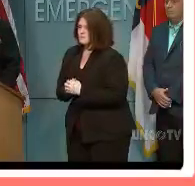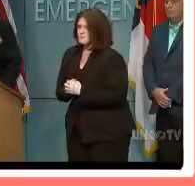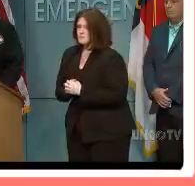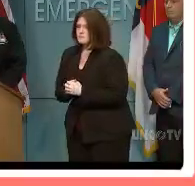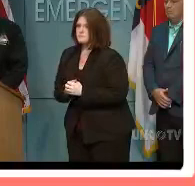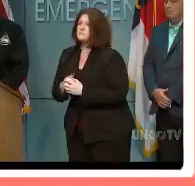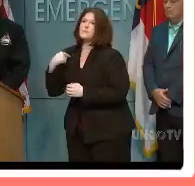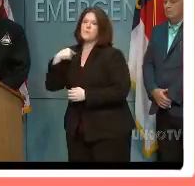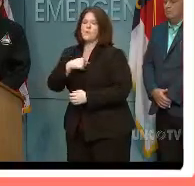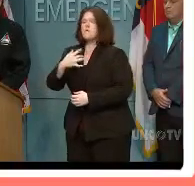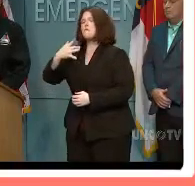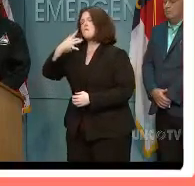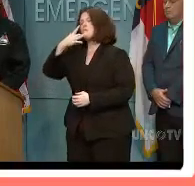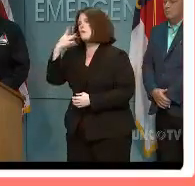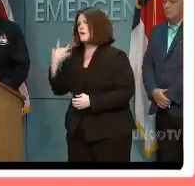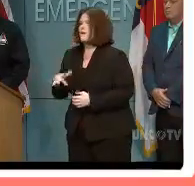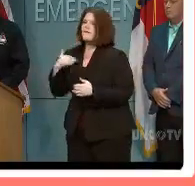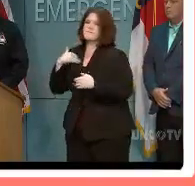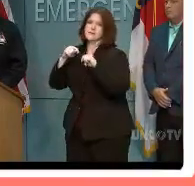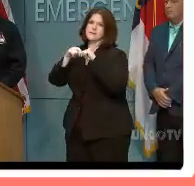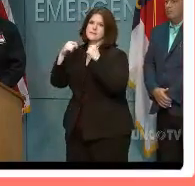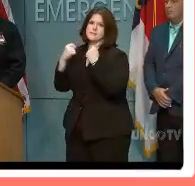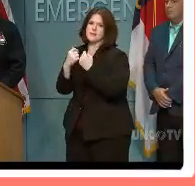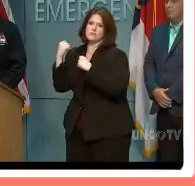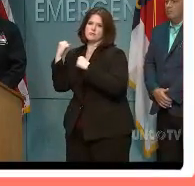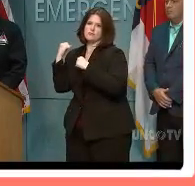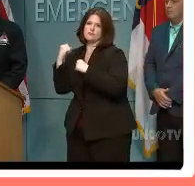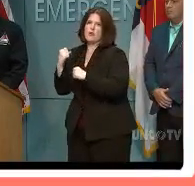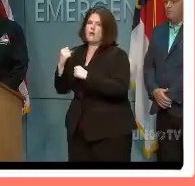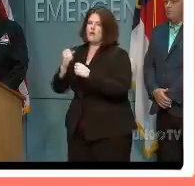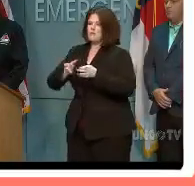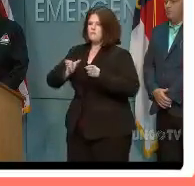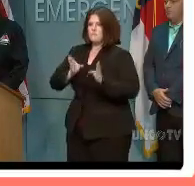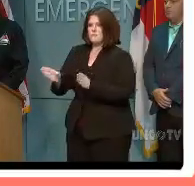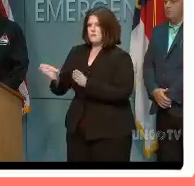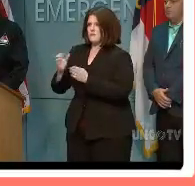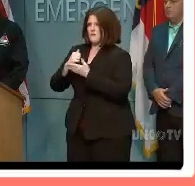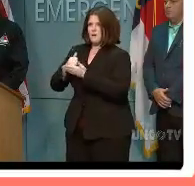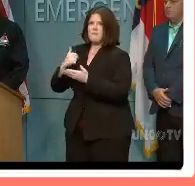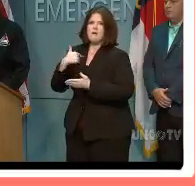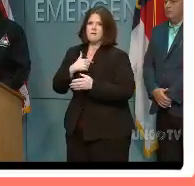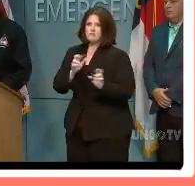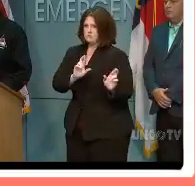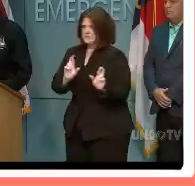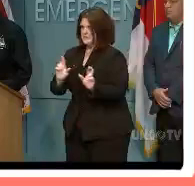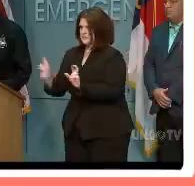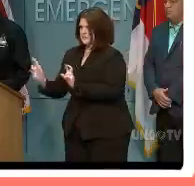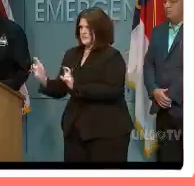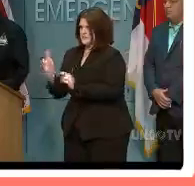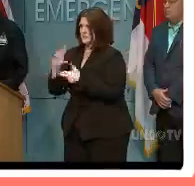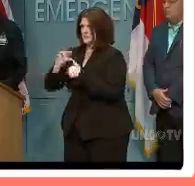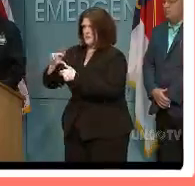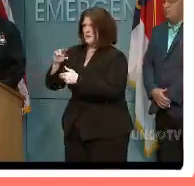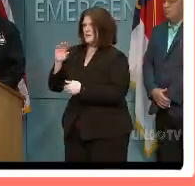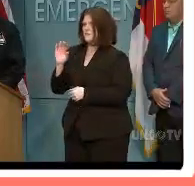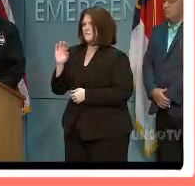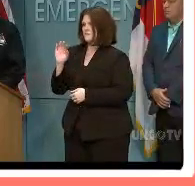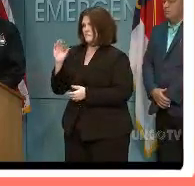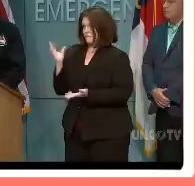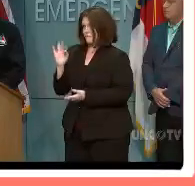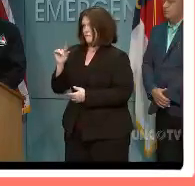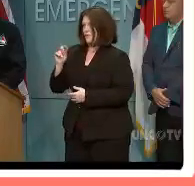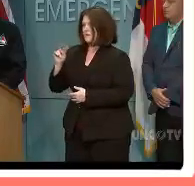We're fortunate to have a strong team in place for preparing for this storm. We have